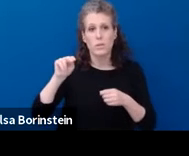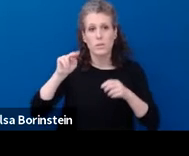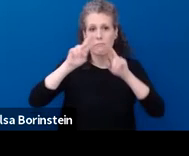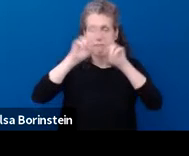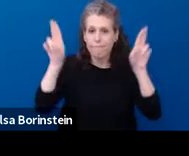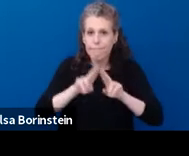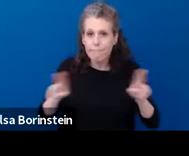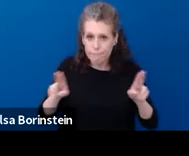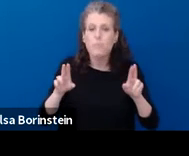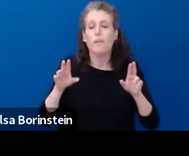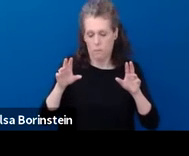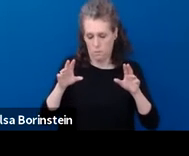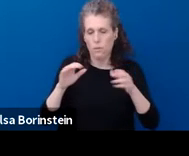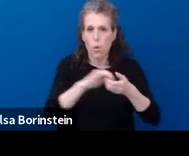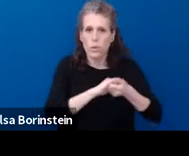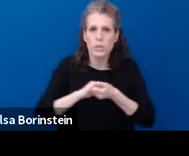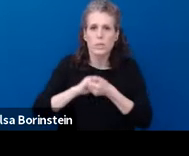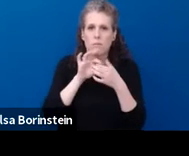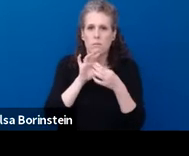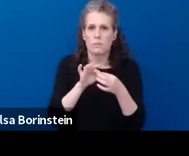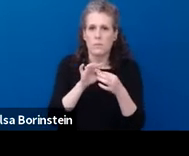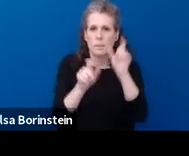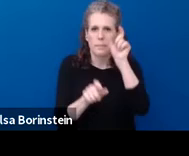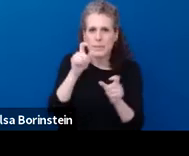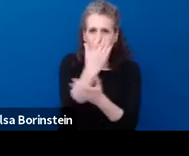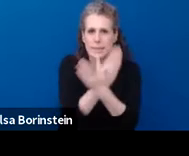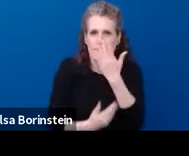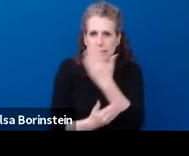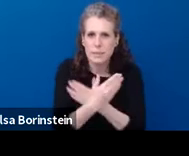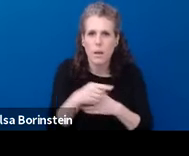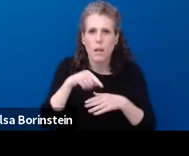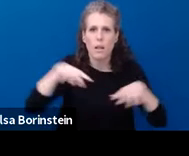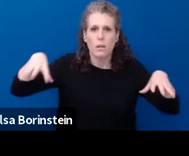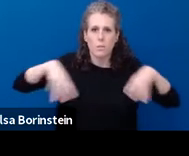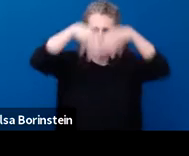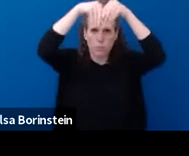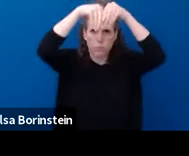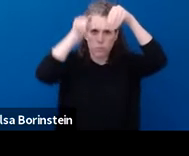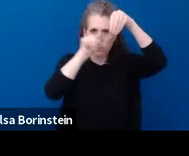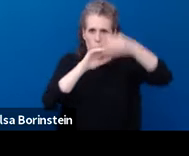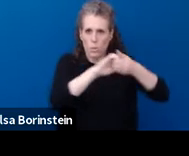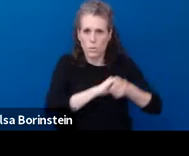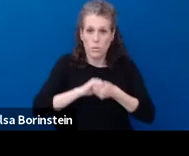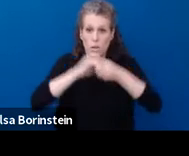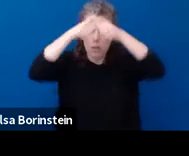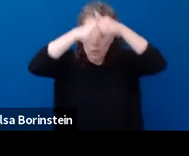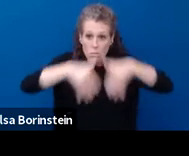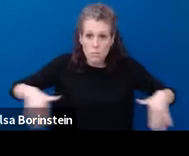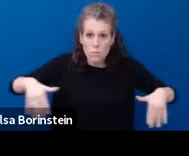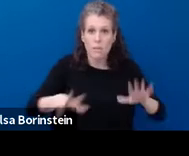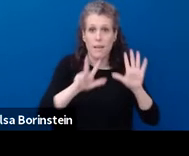of Disabled People, which is an umbrella organization with 84 member